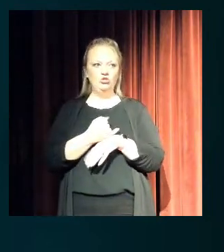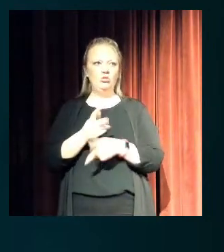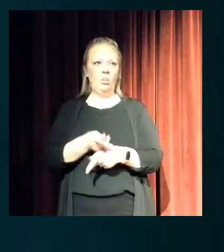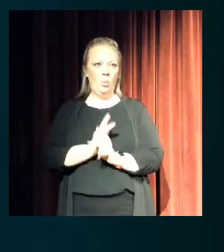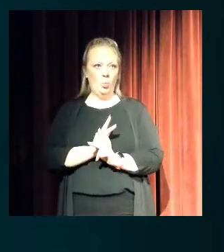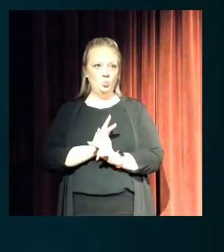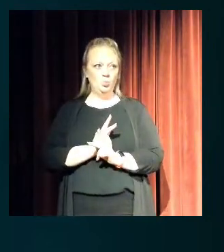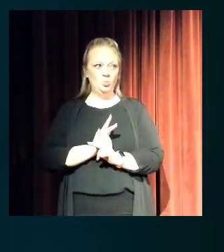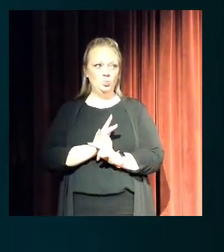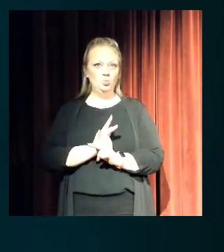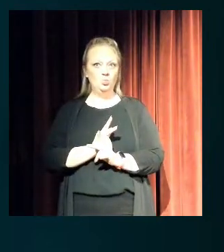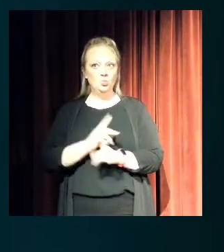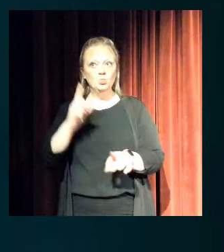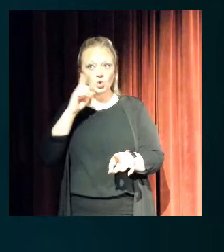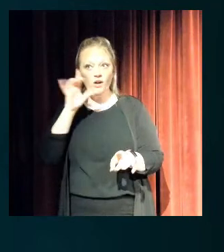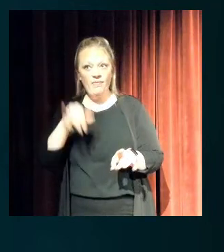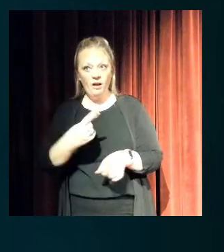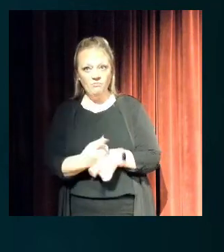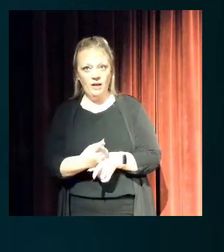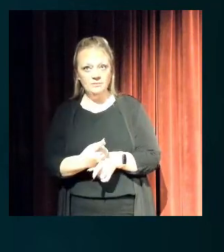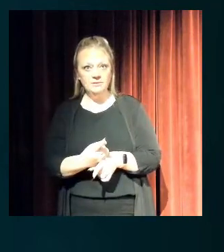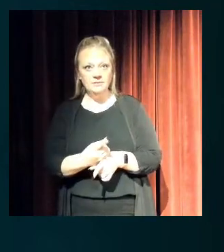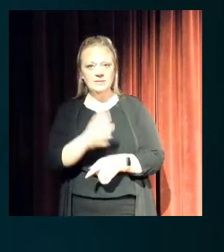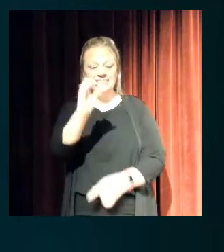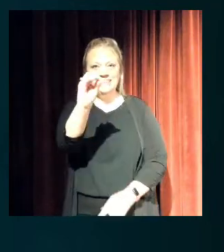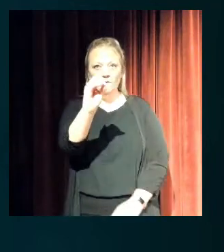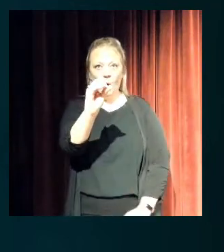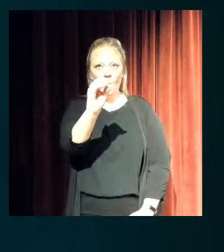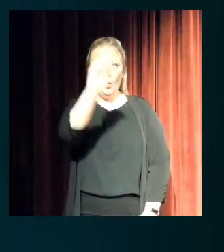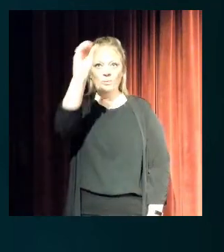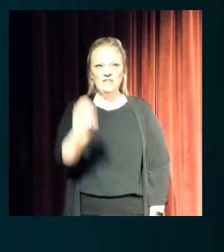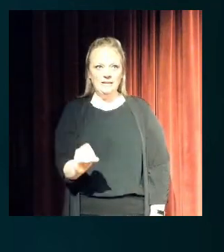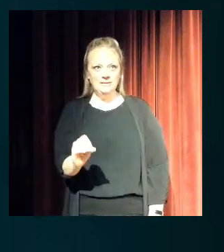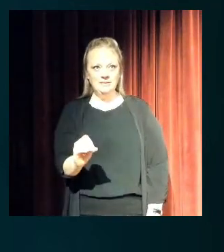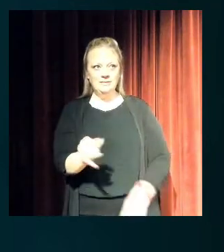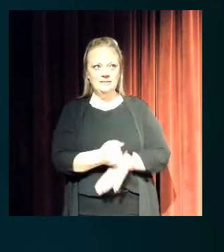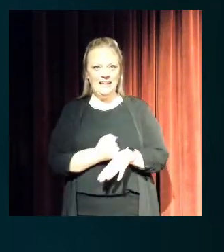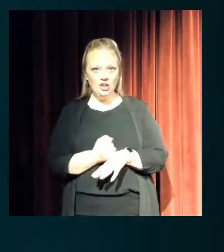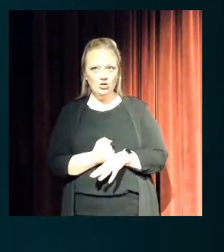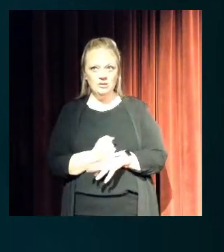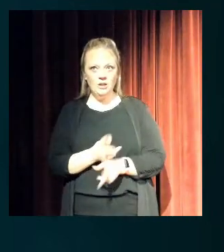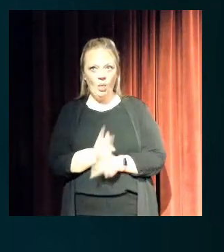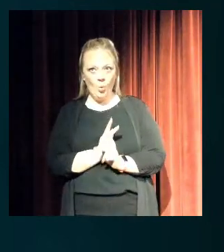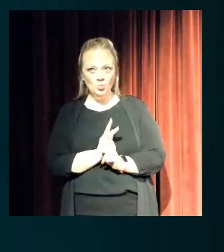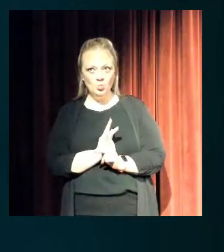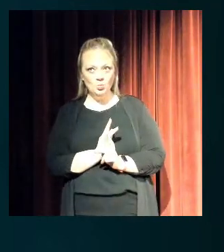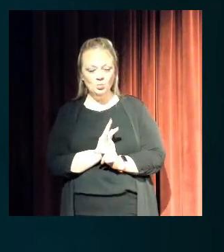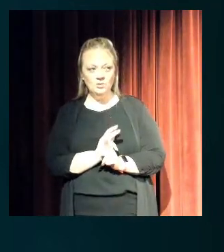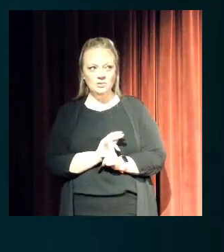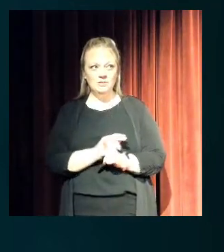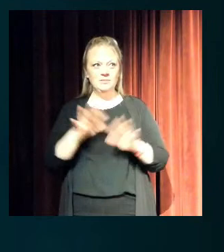loans. Yes, you heard that right. 0% interest loans.